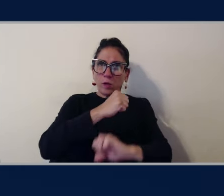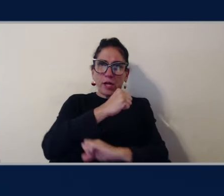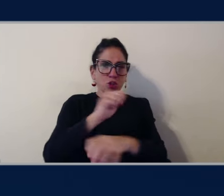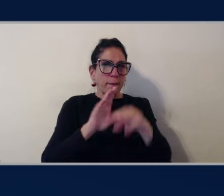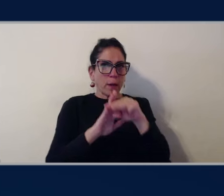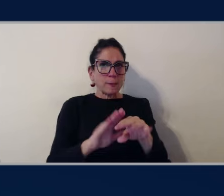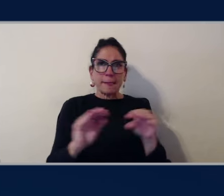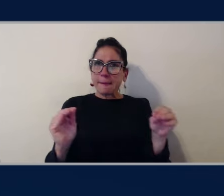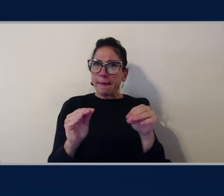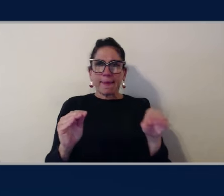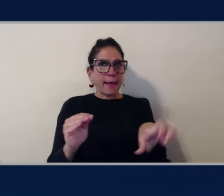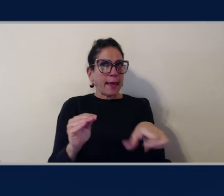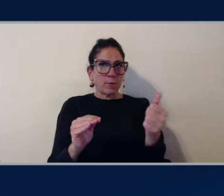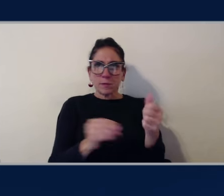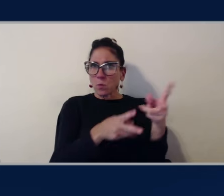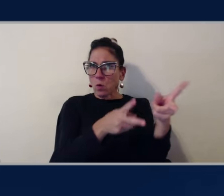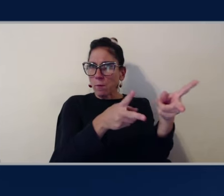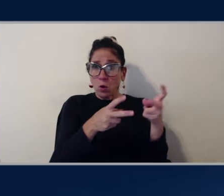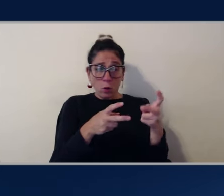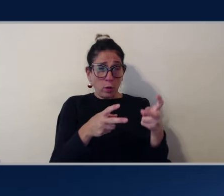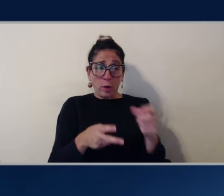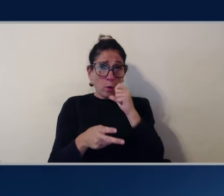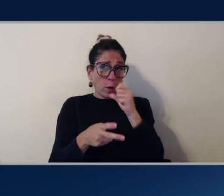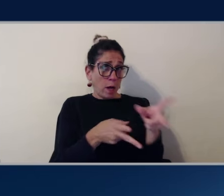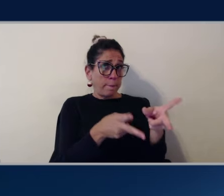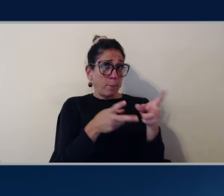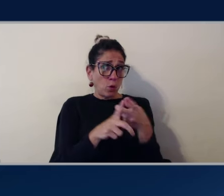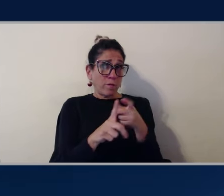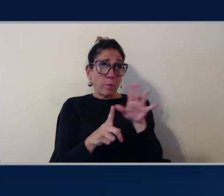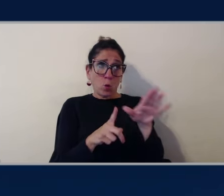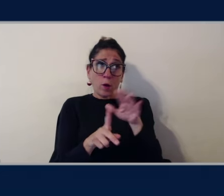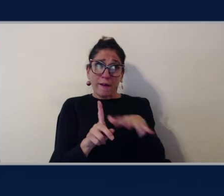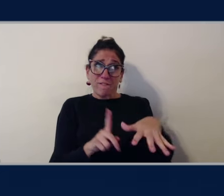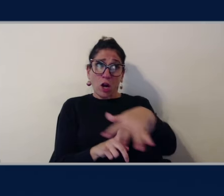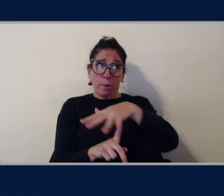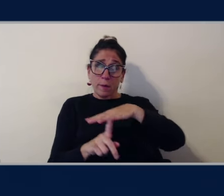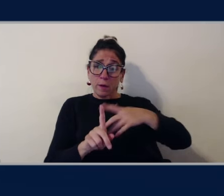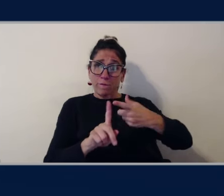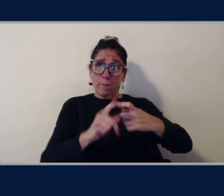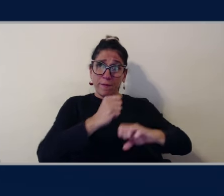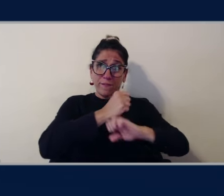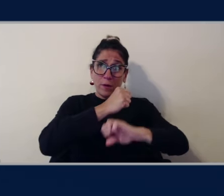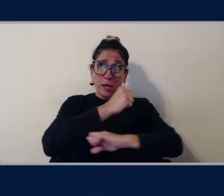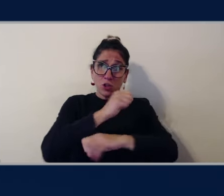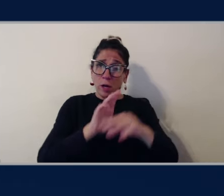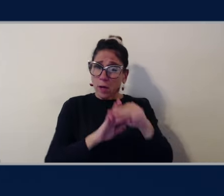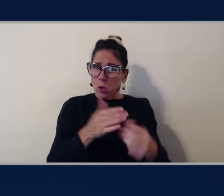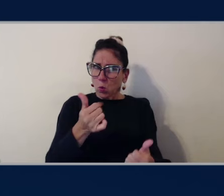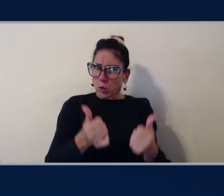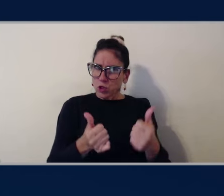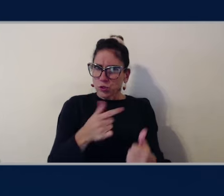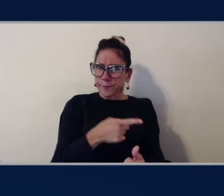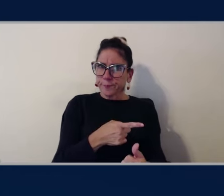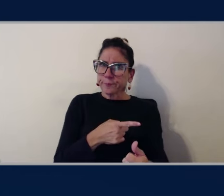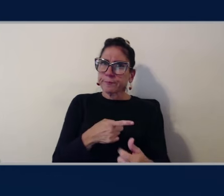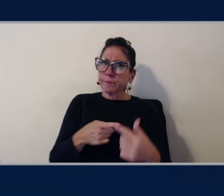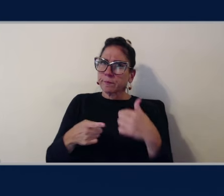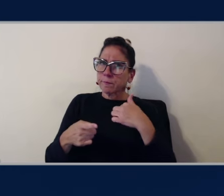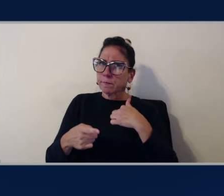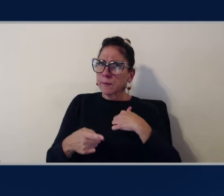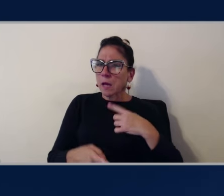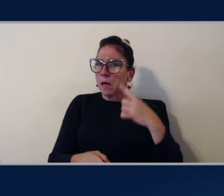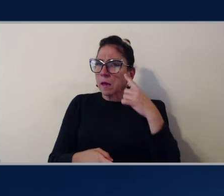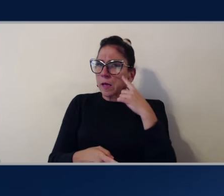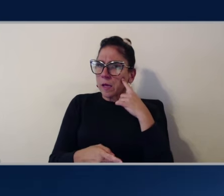else. Or is it even not going to pull from your environment? It's just going to pull from the foundational models. As part of the input, we